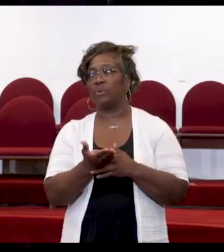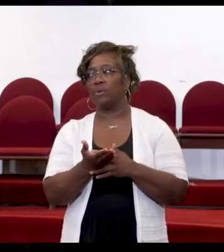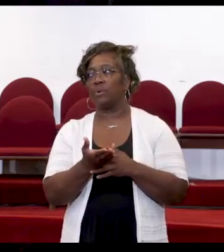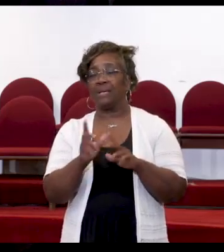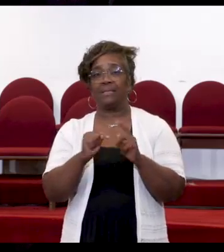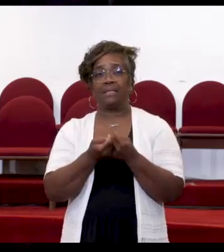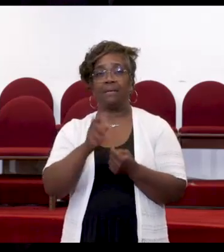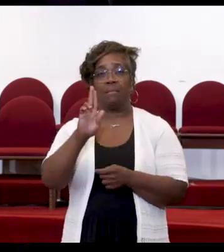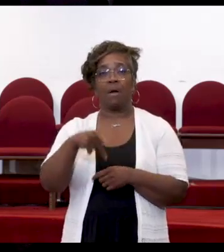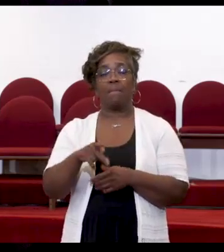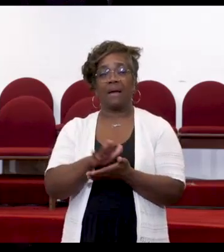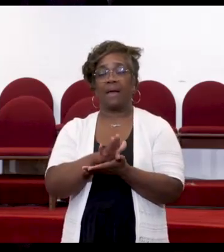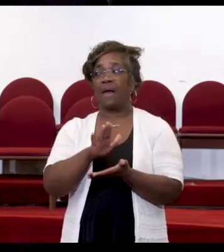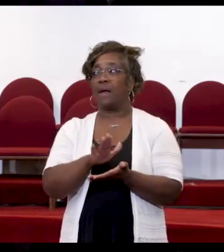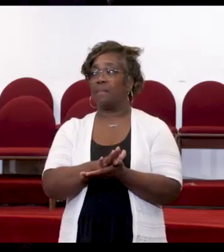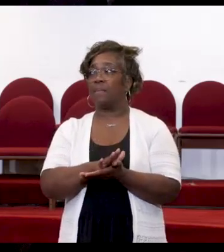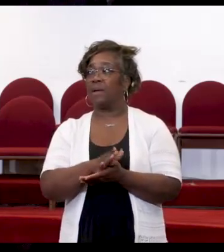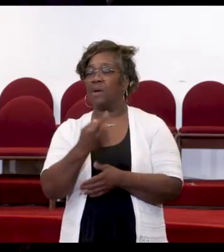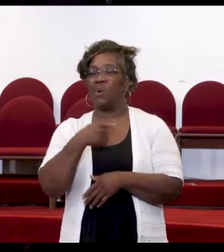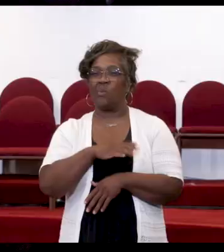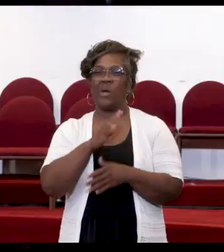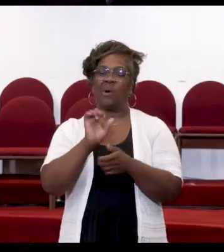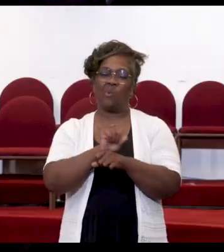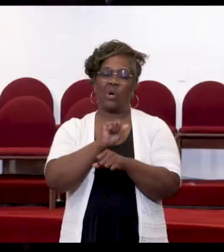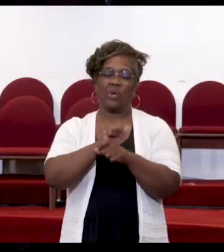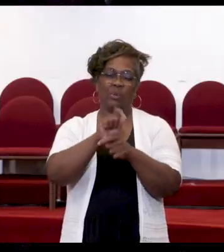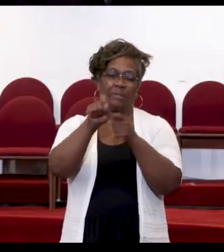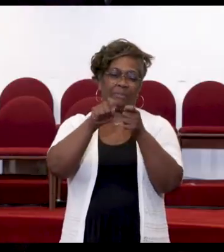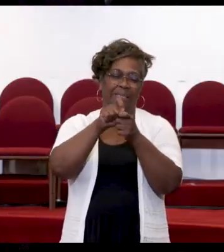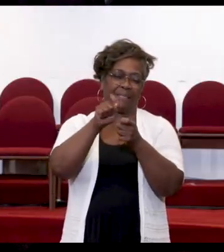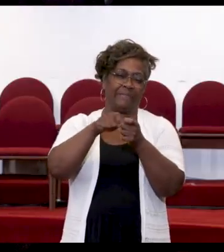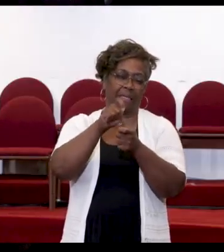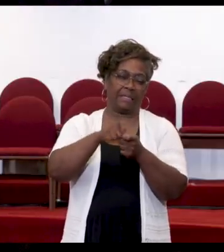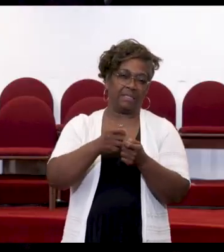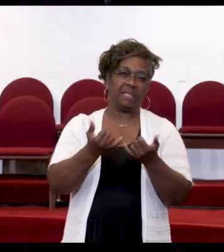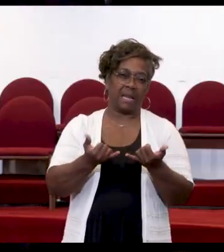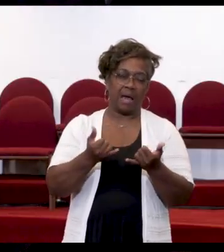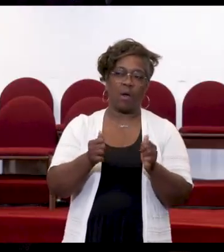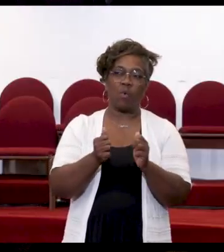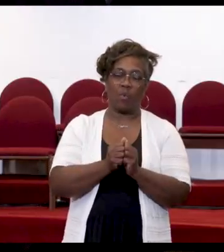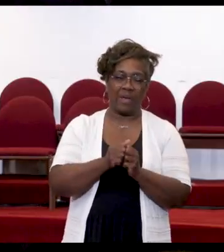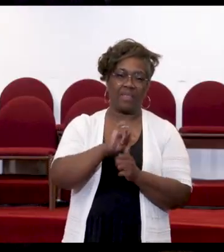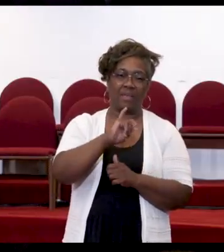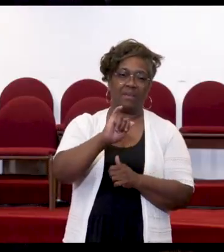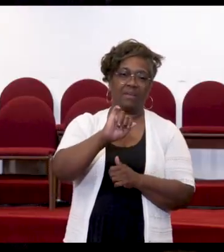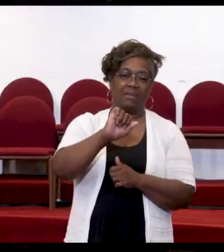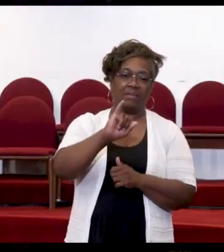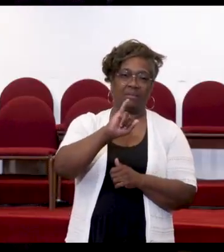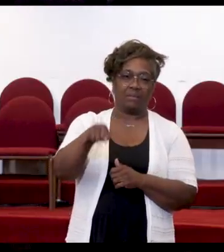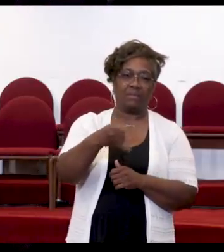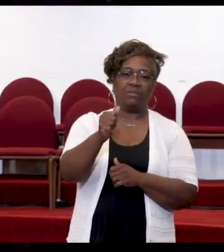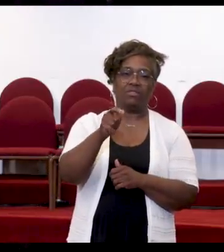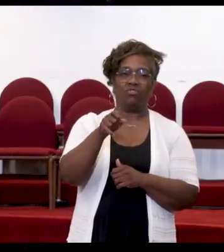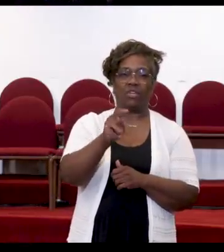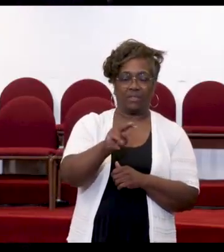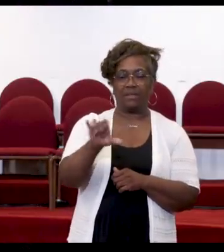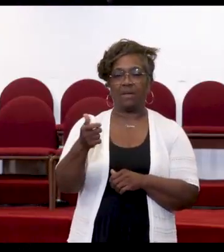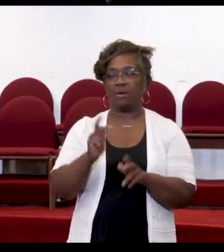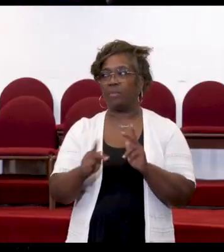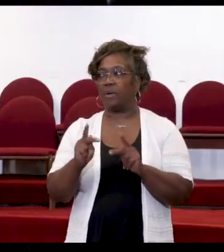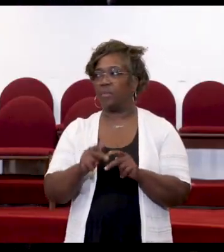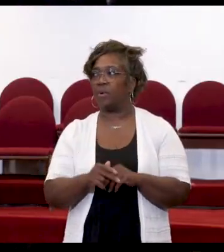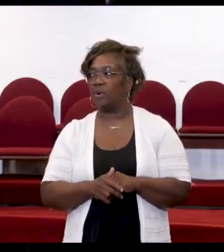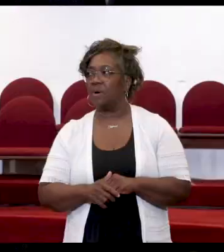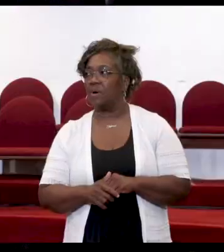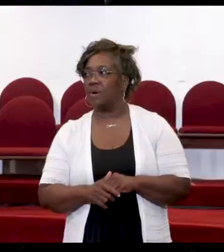Up Academy, and we're working out the details right now with Ms. Okay. Beck and Jason. Okay. And it's coming because it's not just on that level. It's going to go